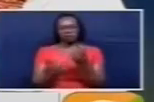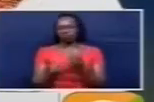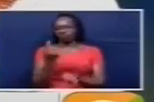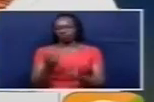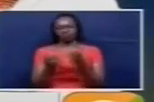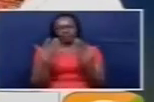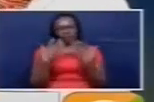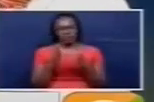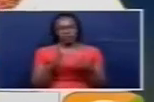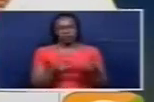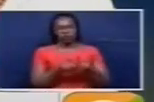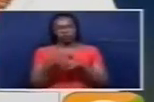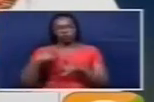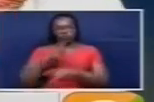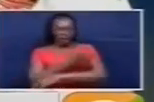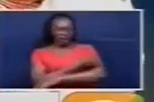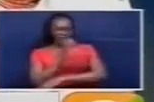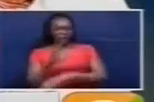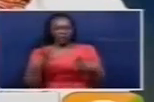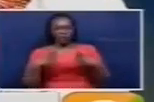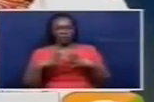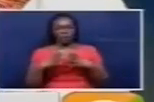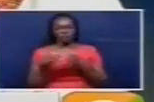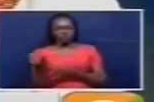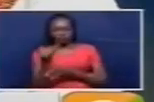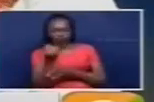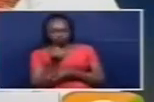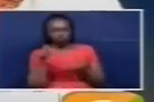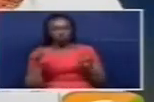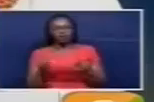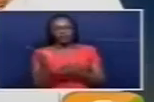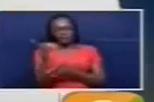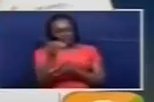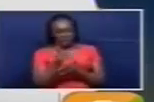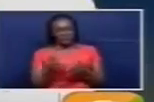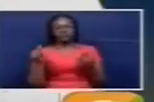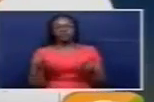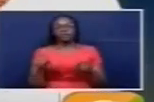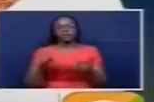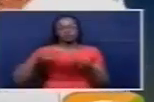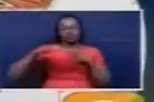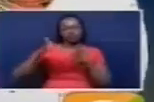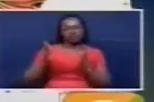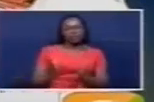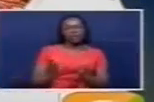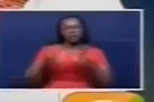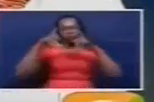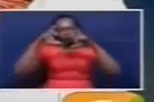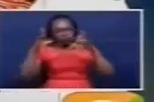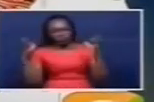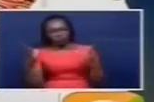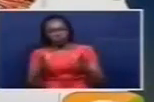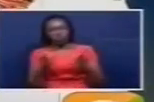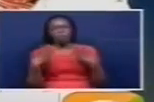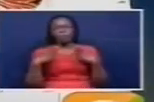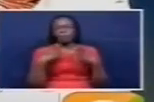we want to empower artists who are singing today, graffiti artists, musicians, photographers. If you go out and actually ask people